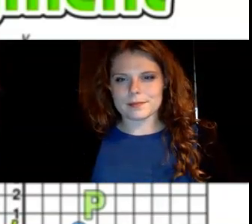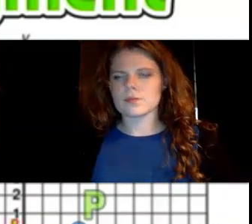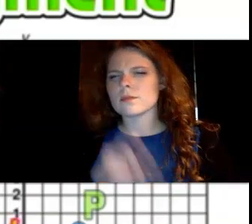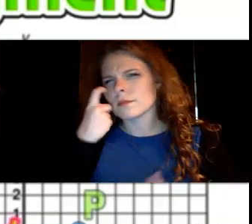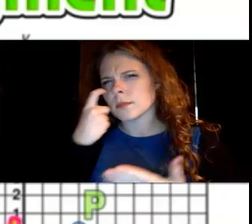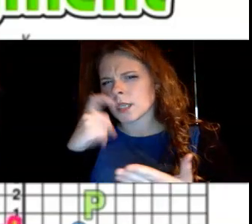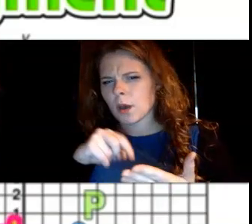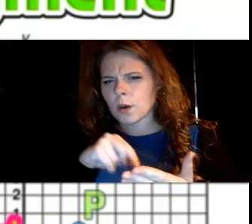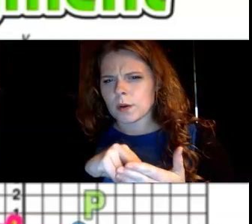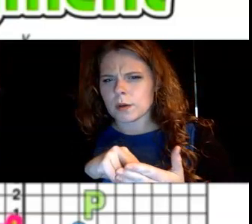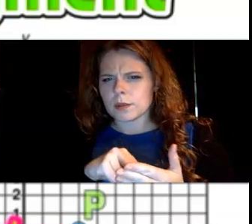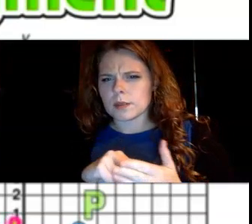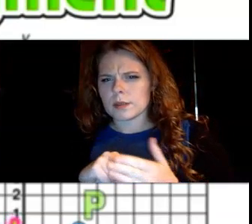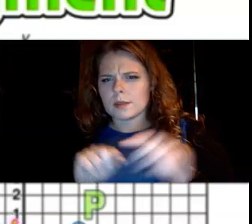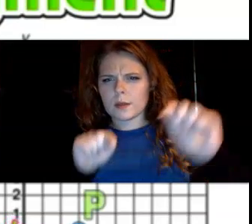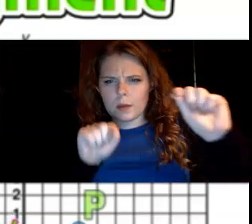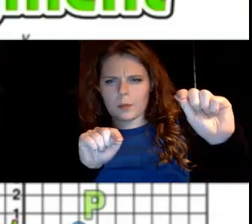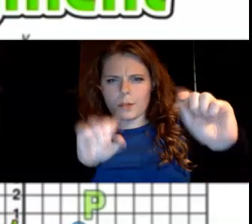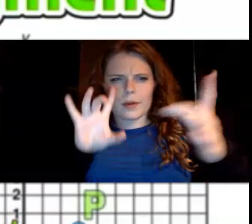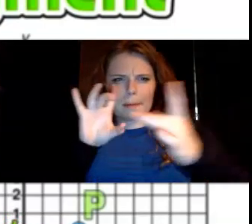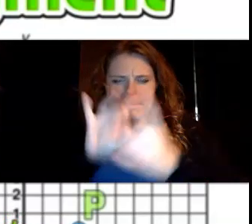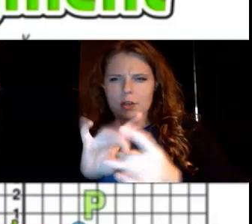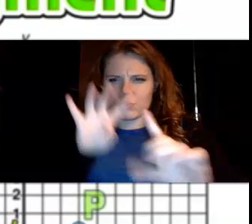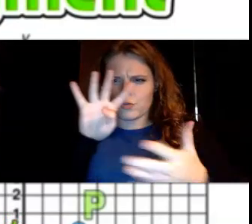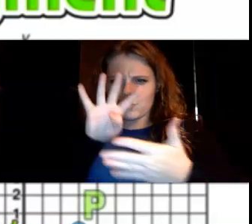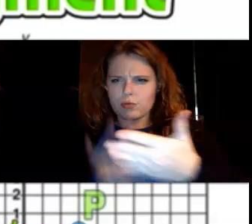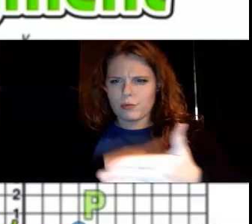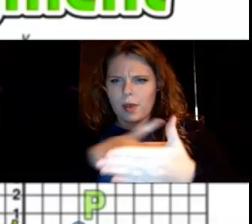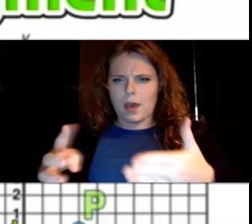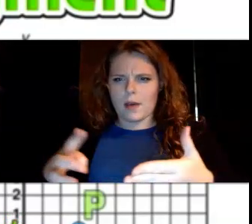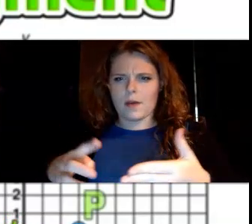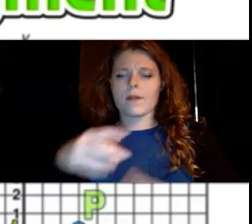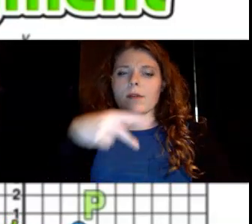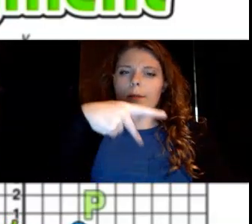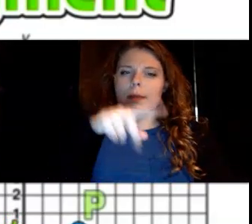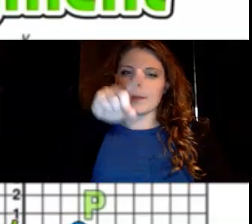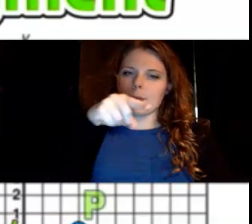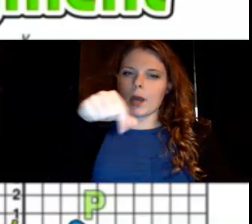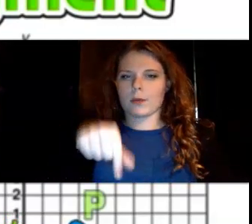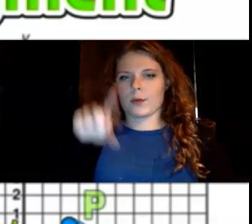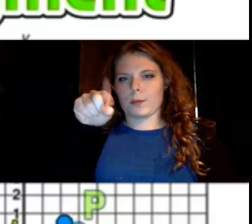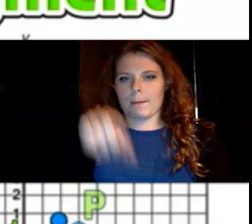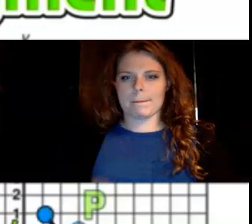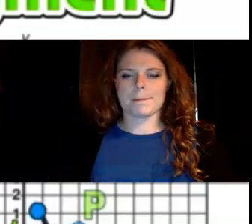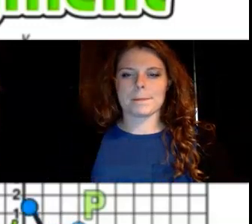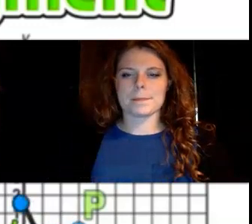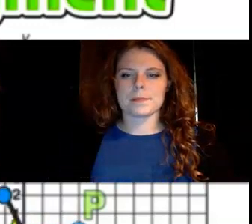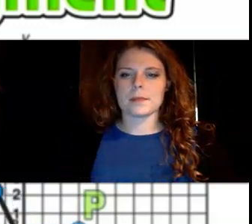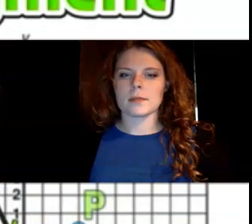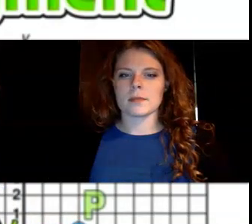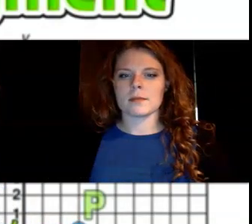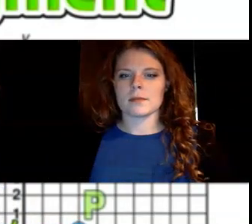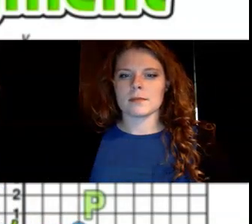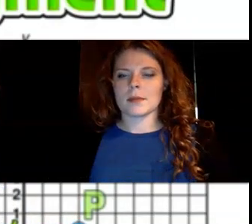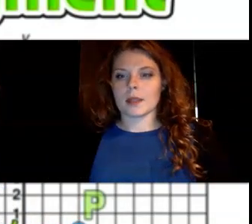Notice that these points correspond with our graph for the image of line segment P prime, Q prime. Now we can visualize